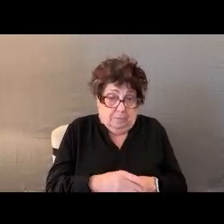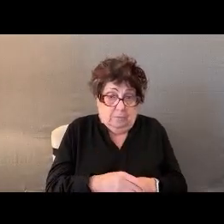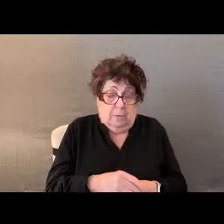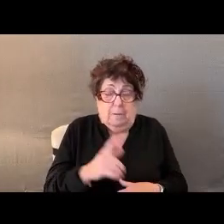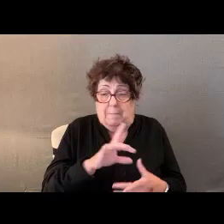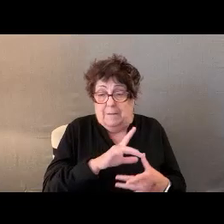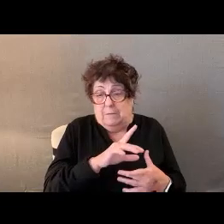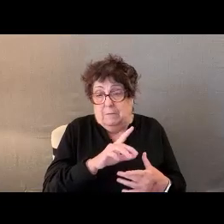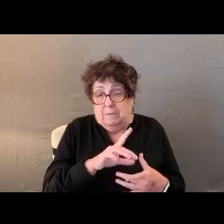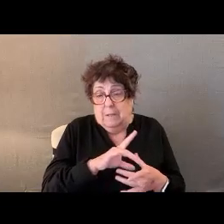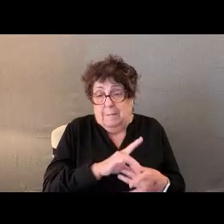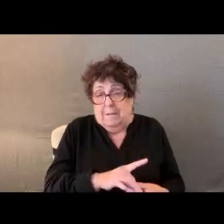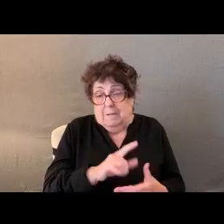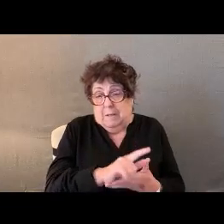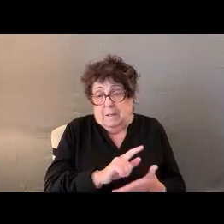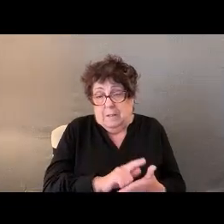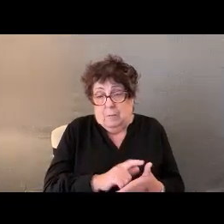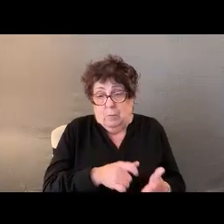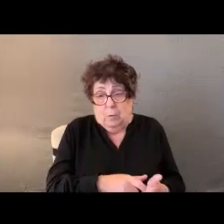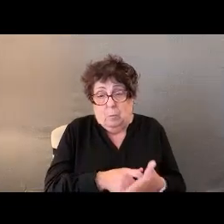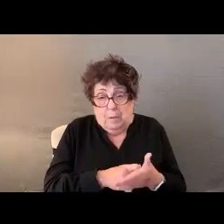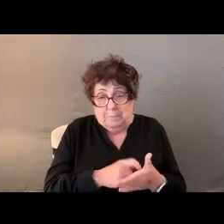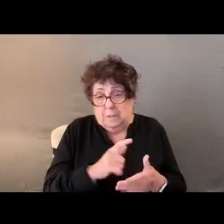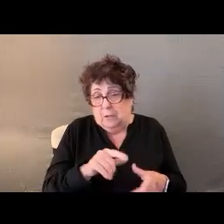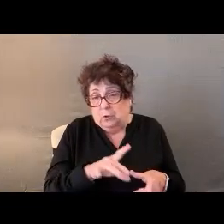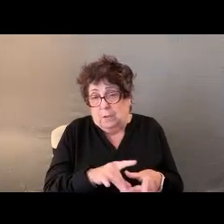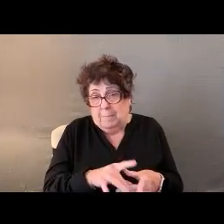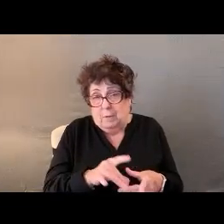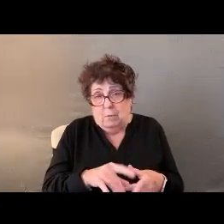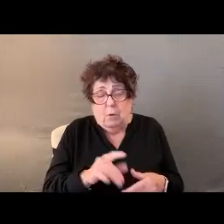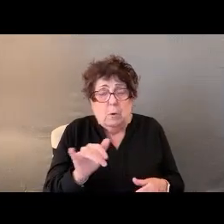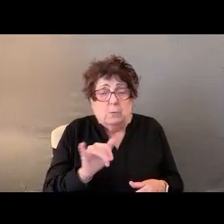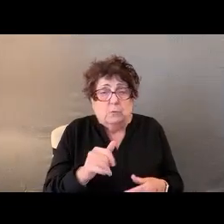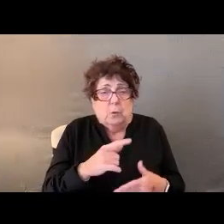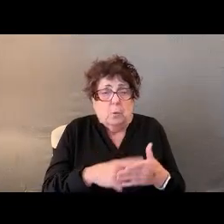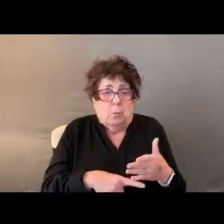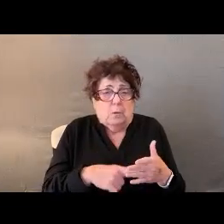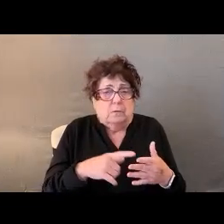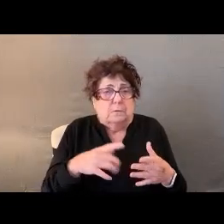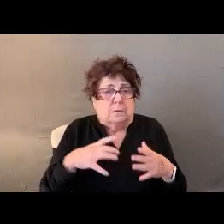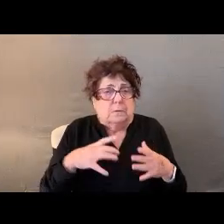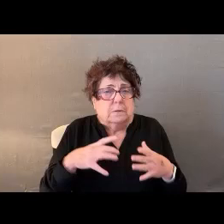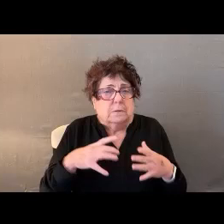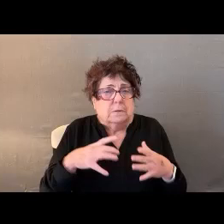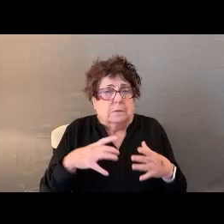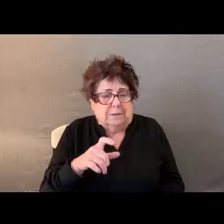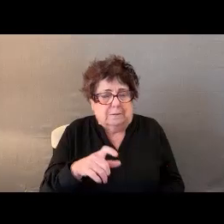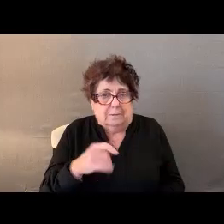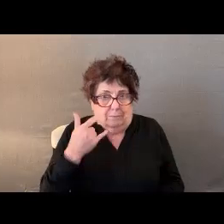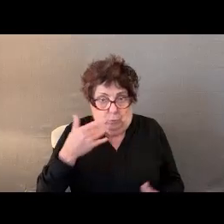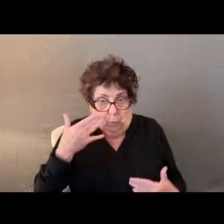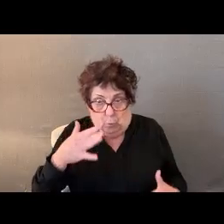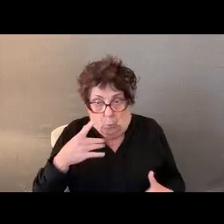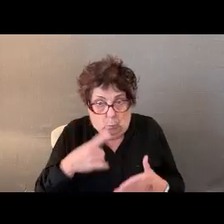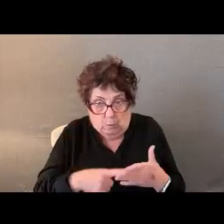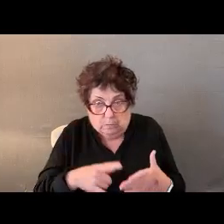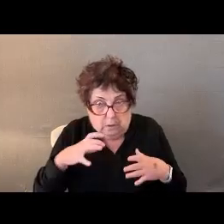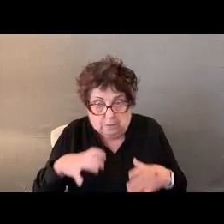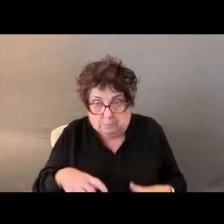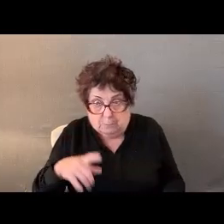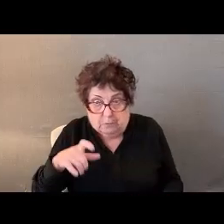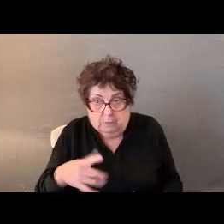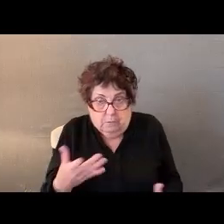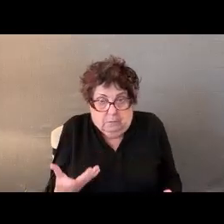and also what the customer's needs are. You can't satisfy the legal requirements for the customer's needs if you don't know what they are. So that means having a